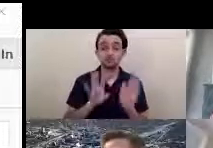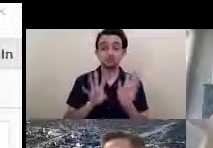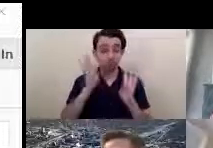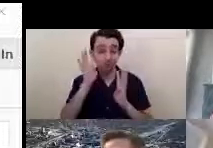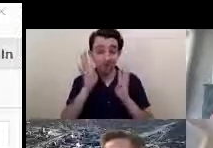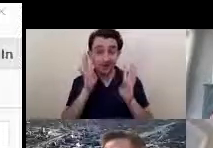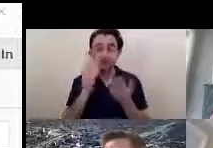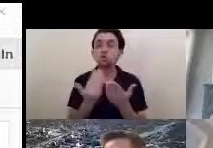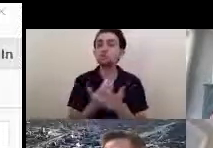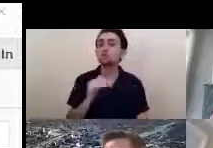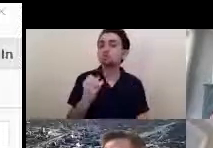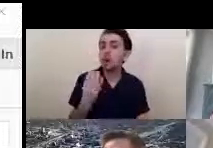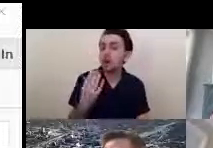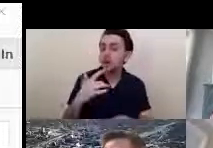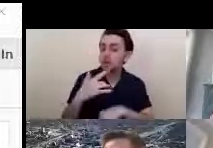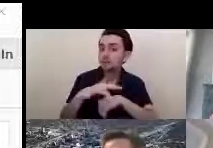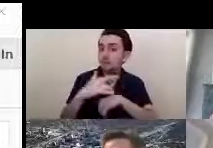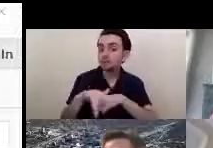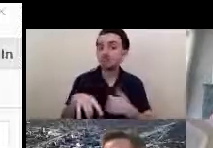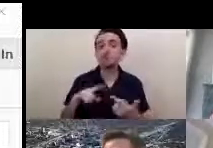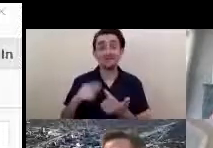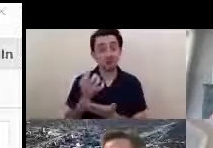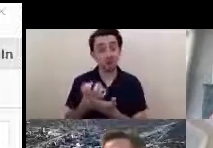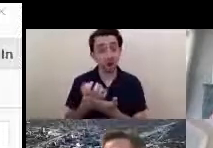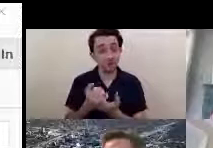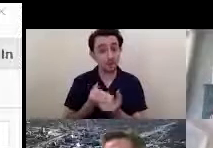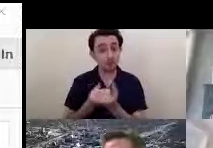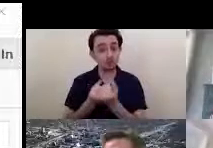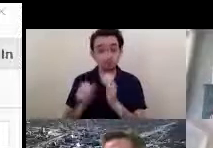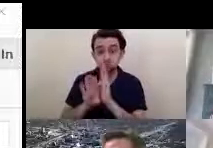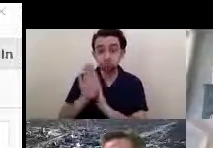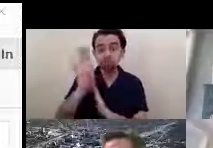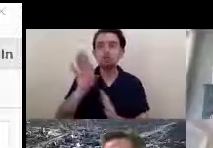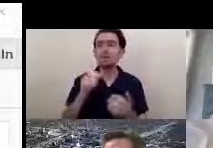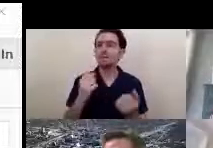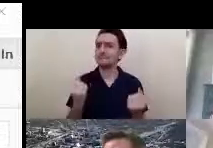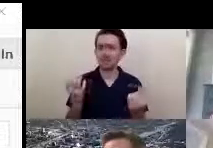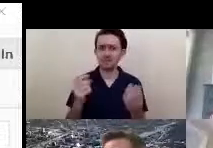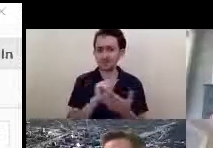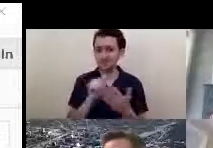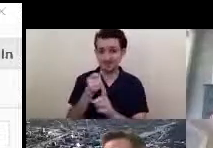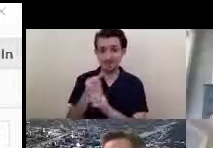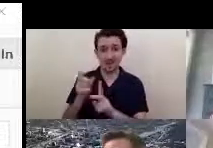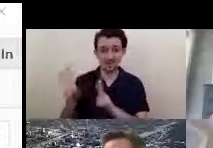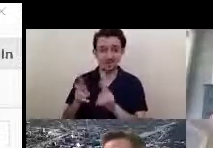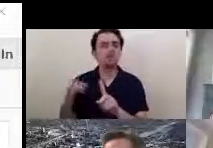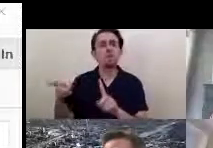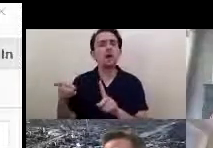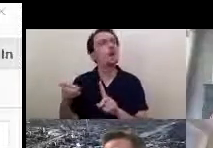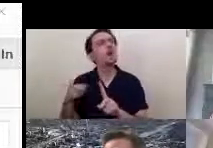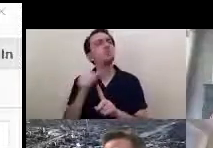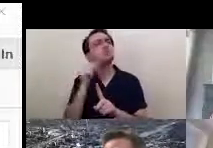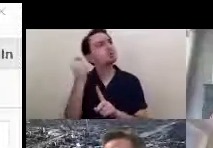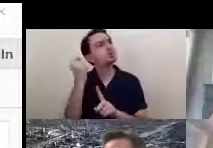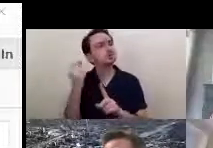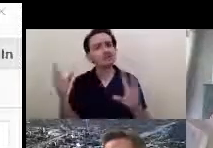our economy. That's a tangible that too many people don't understand. And I think often folks